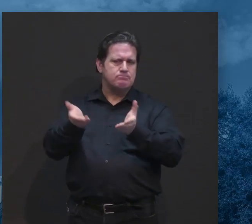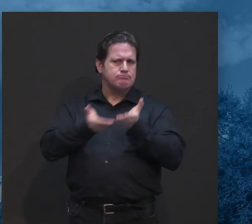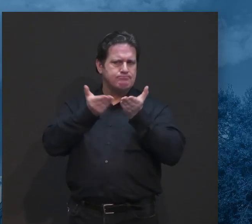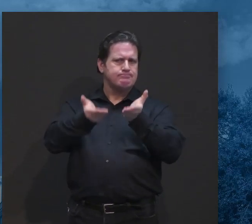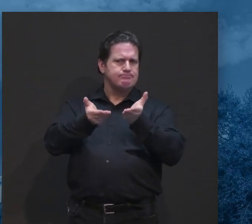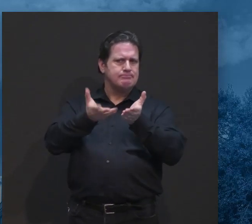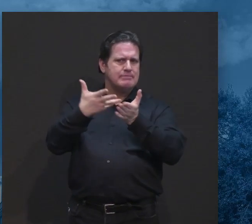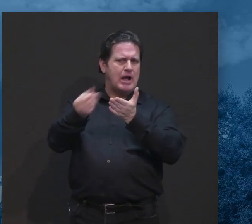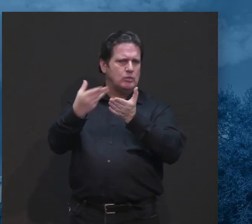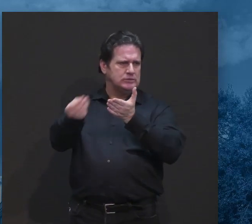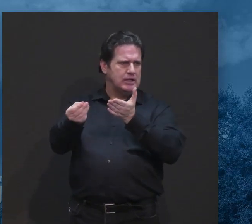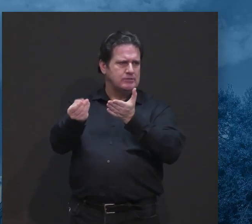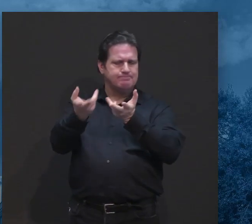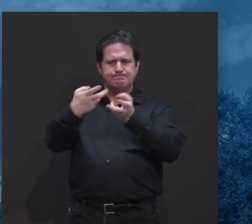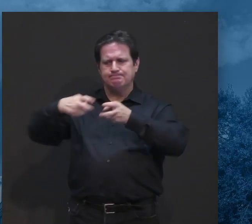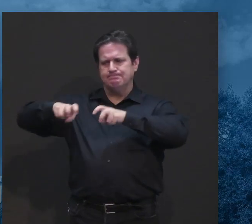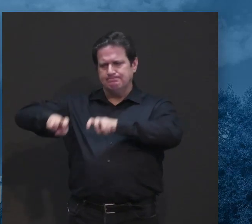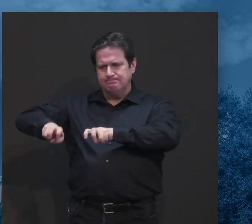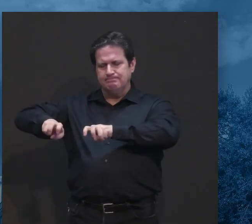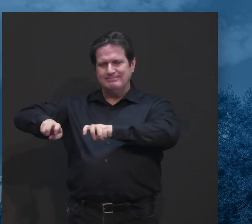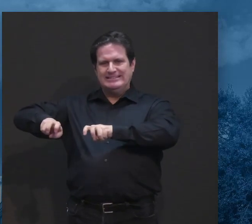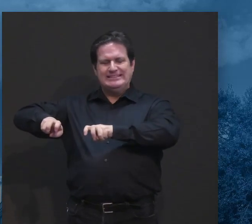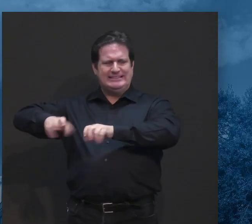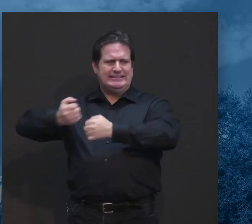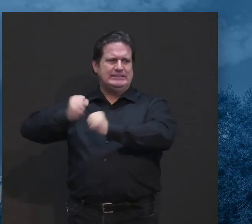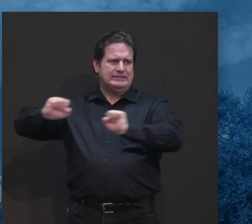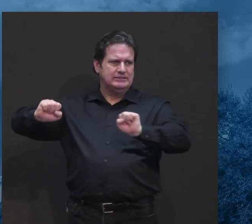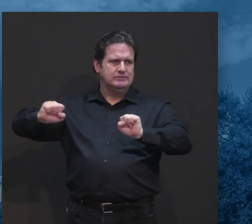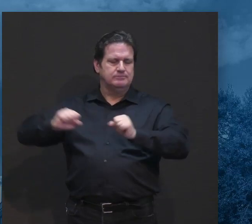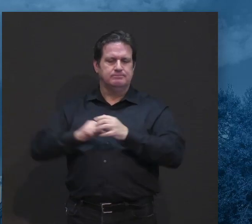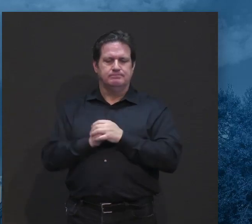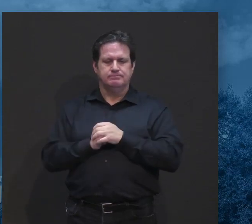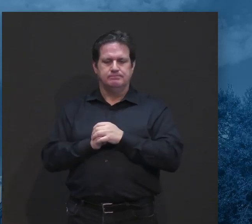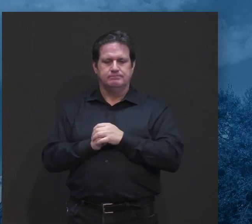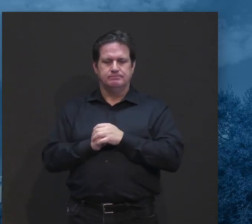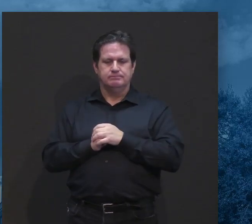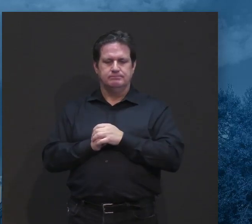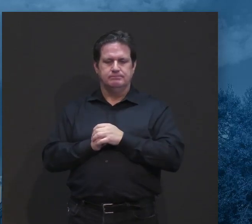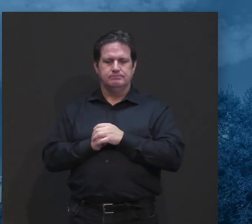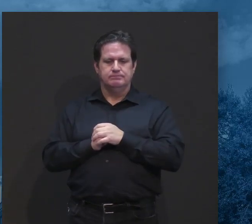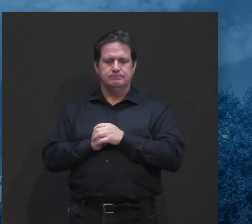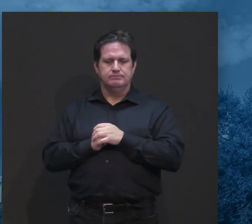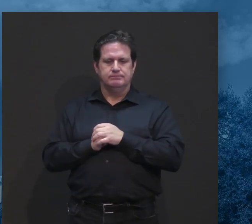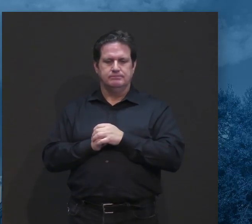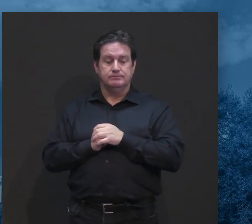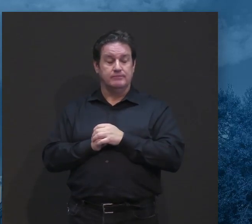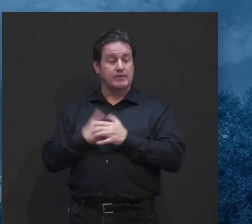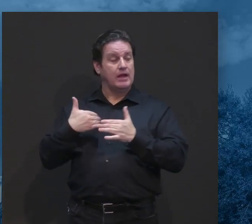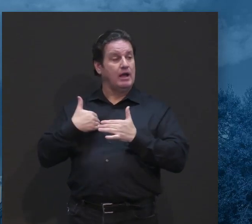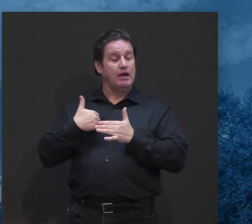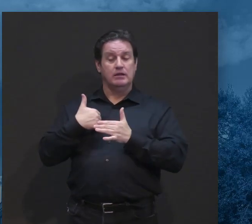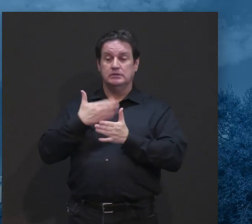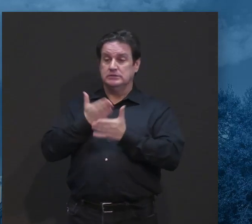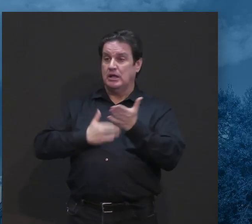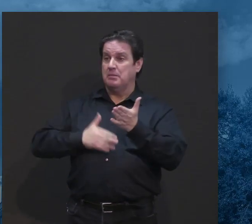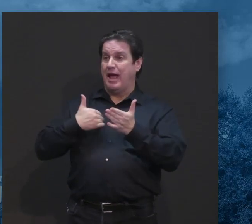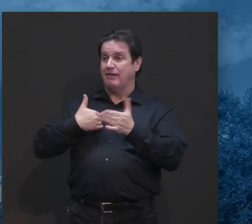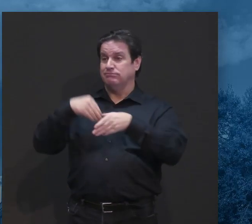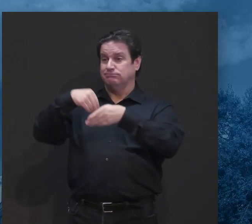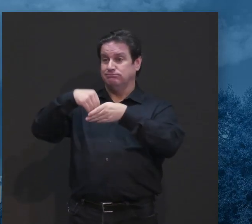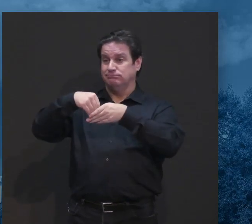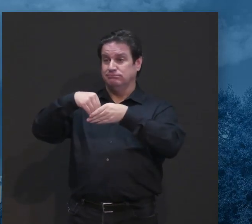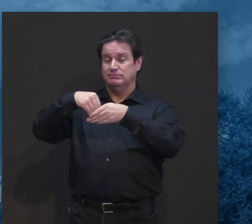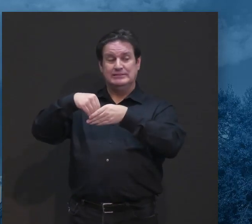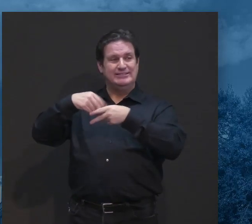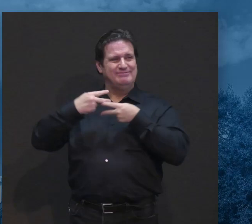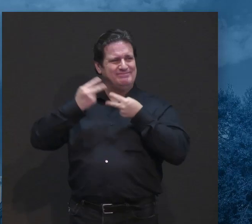recommend outdoor visitation. It's just much safer. There are long-term care facilities that have indoor